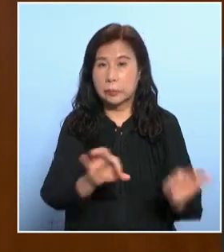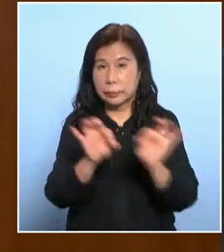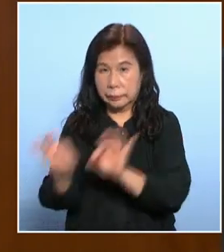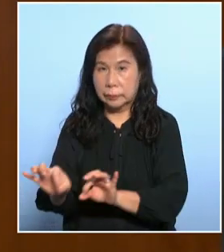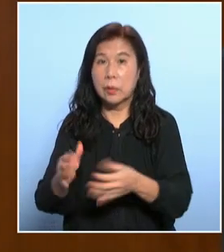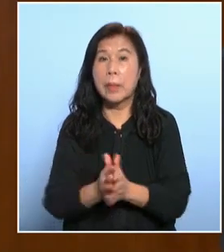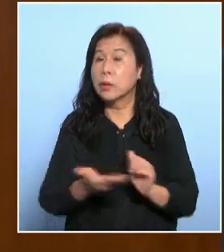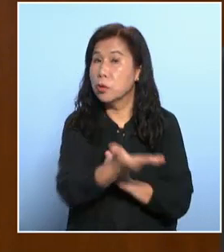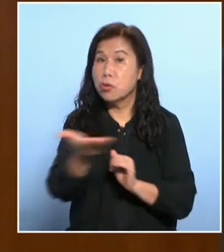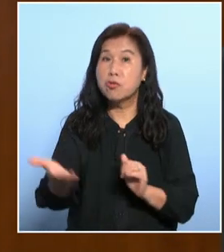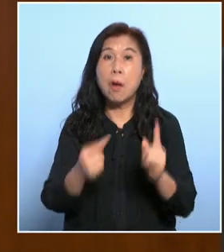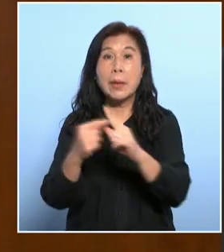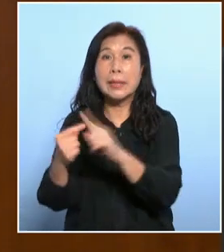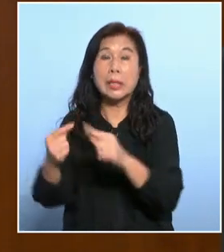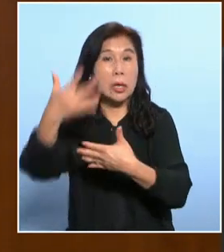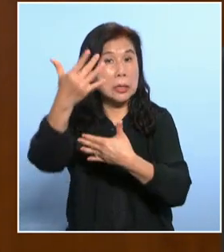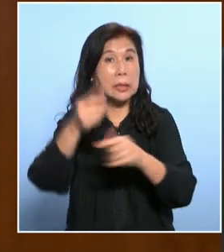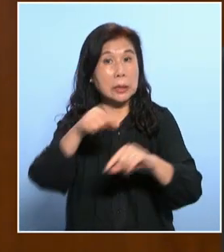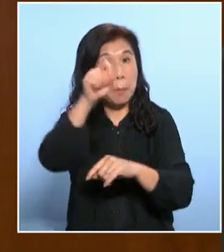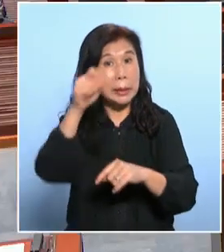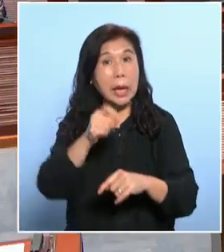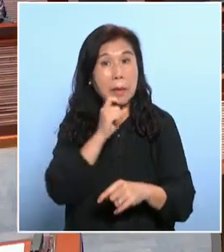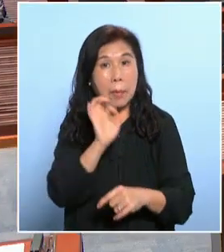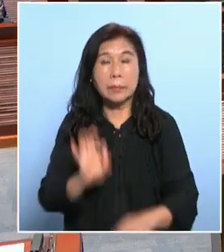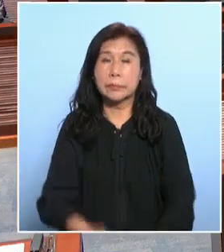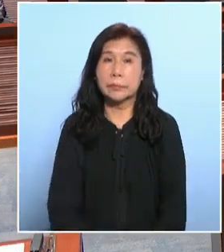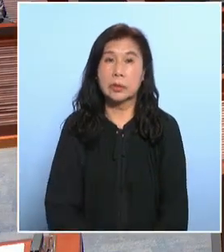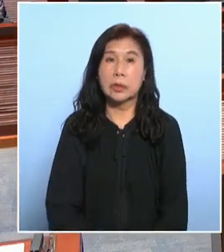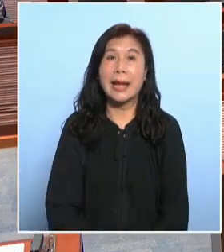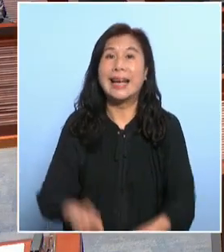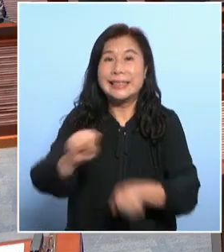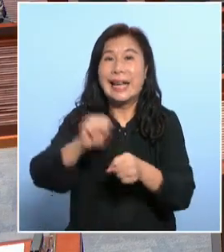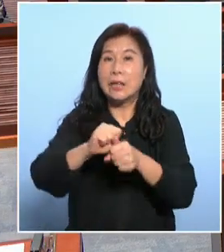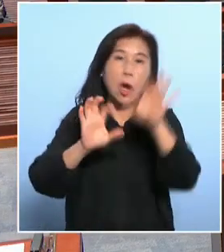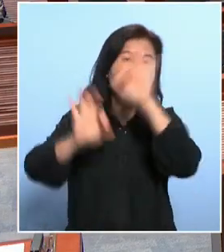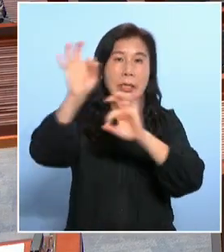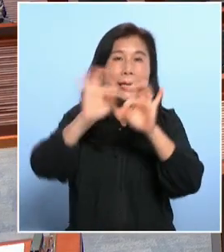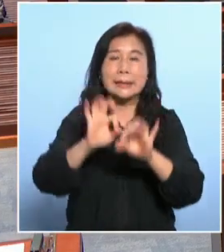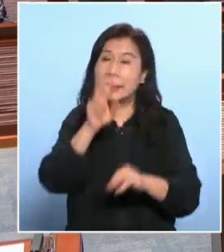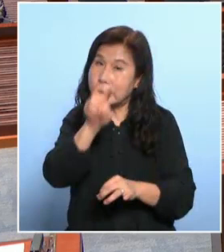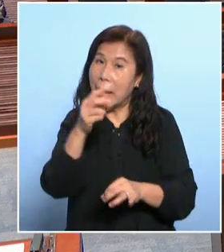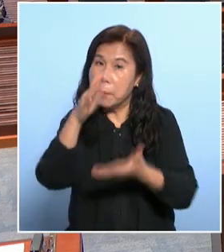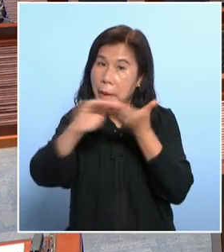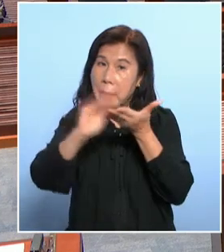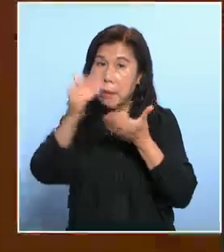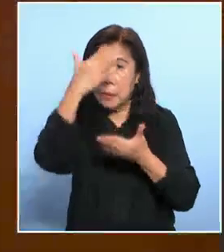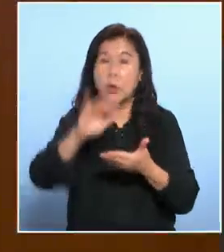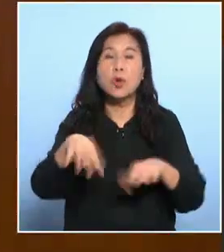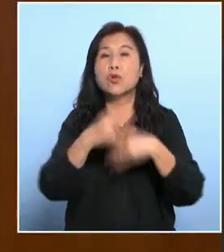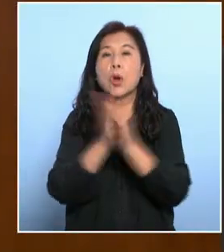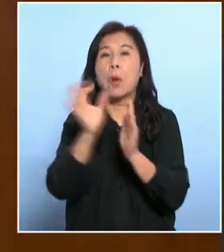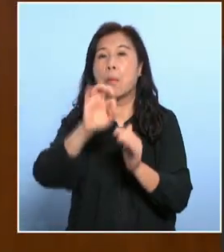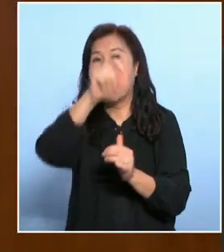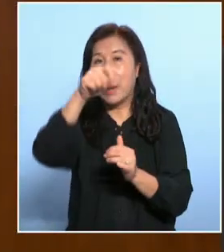we clash with a public holiday. So our meeting was rescheduled or is to be rescheduled in those